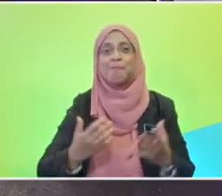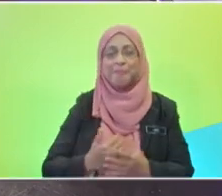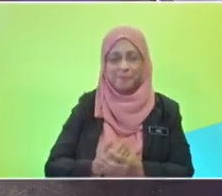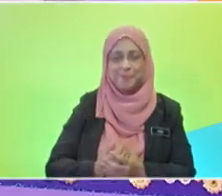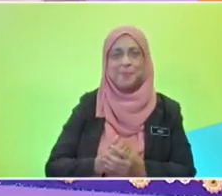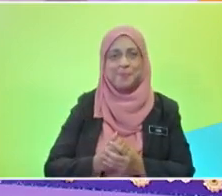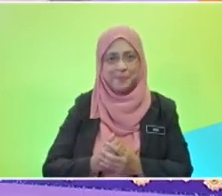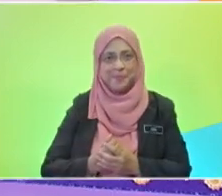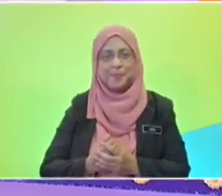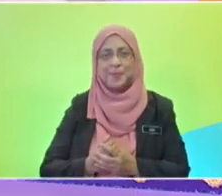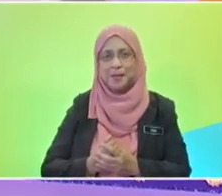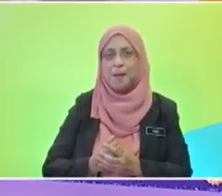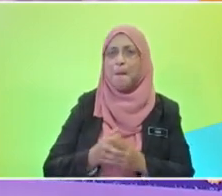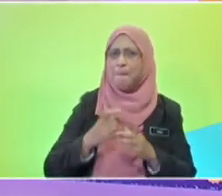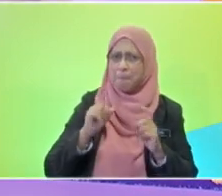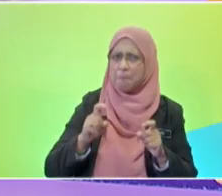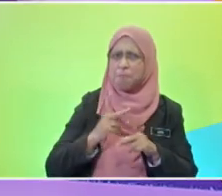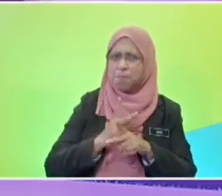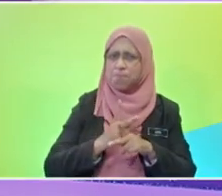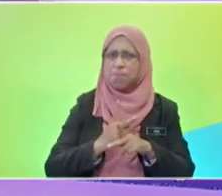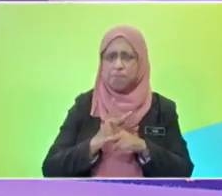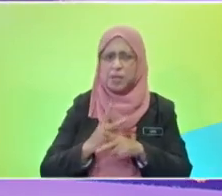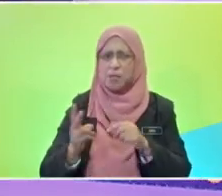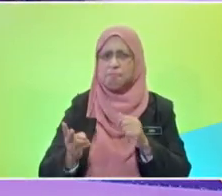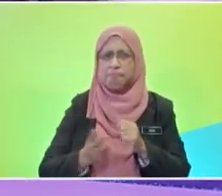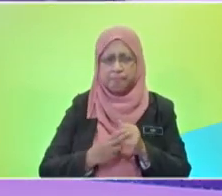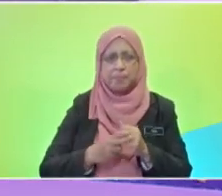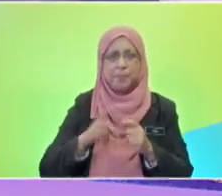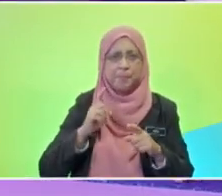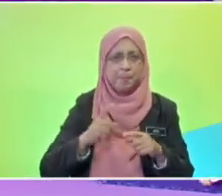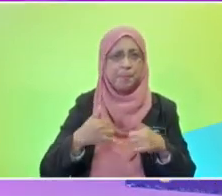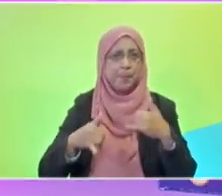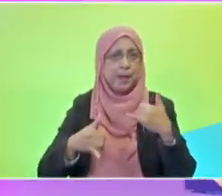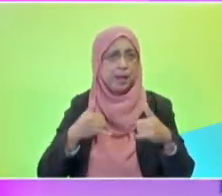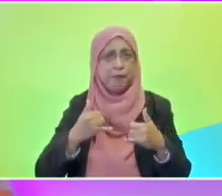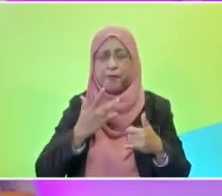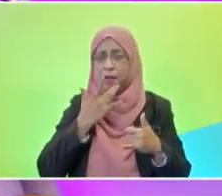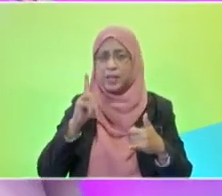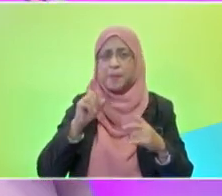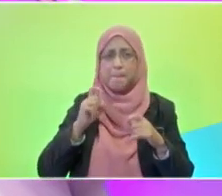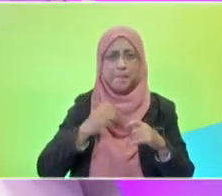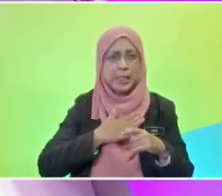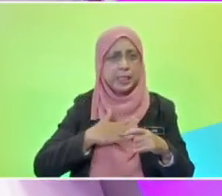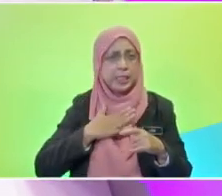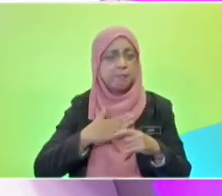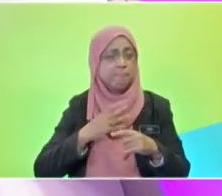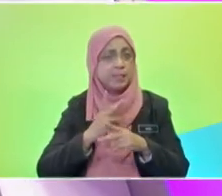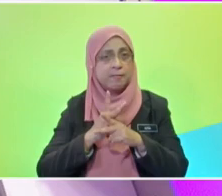playing firecrackers, please be safe, okay? Always do it with the supervision of adults. So this is the last